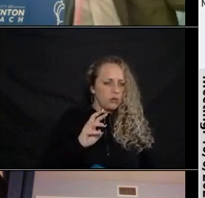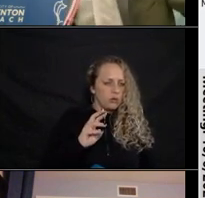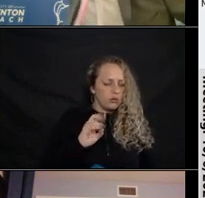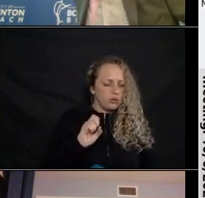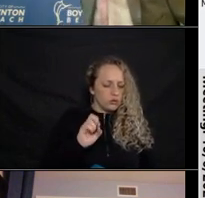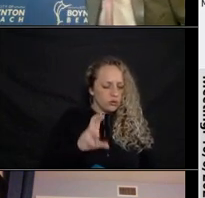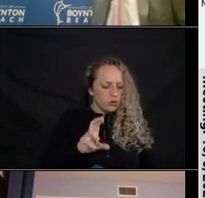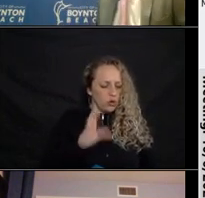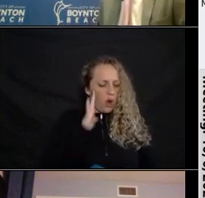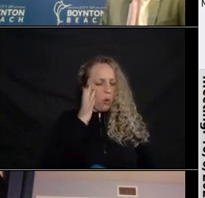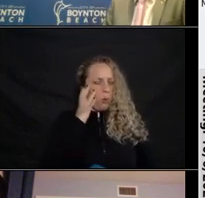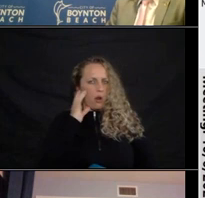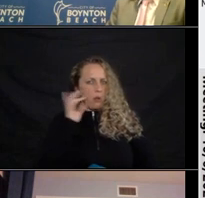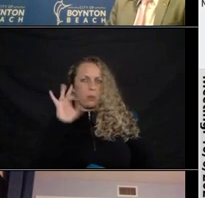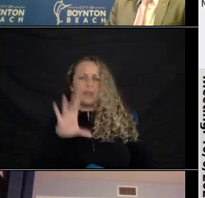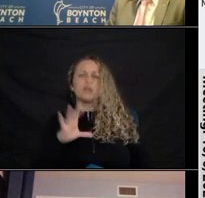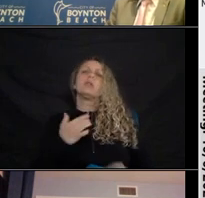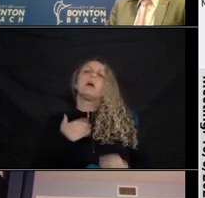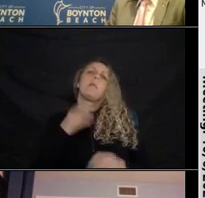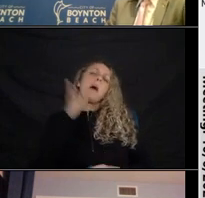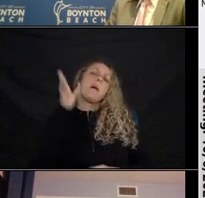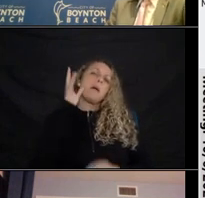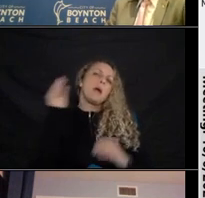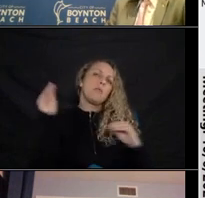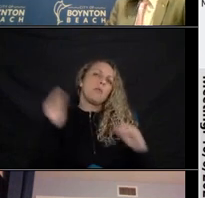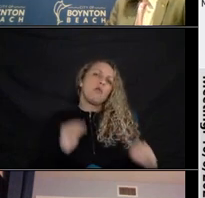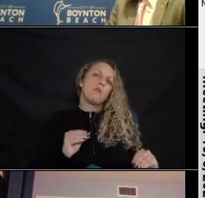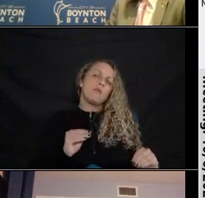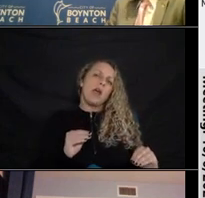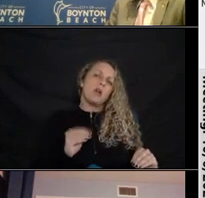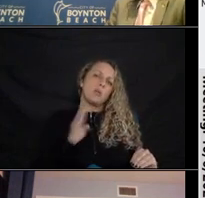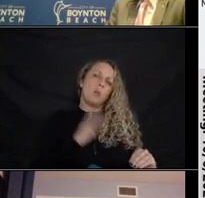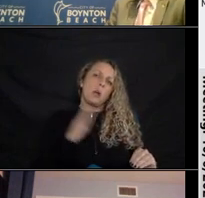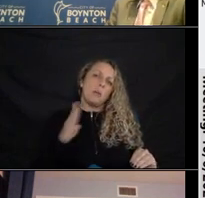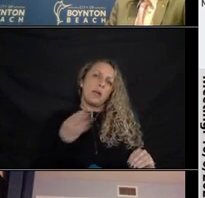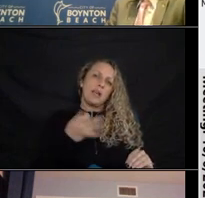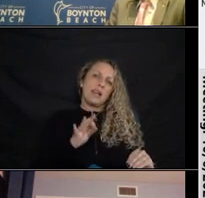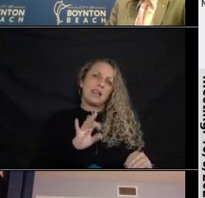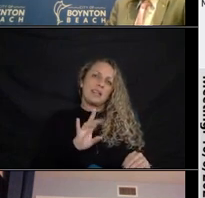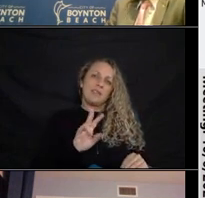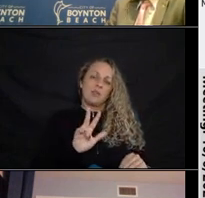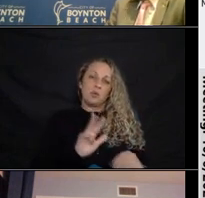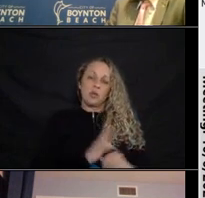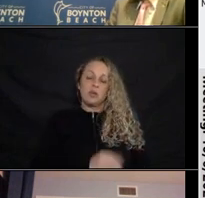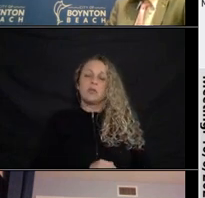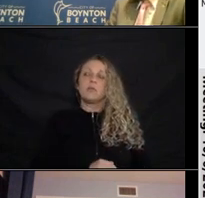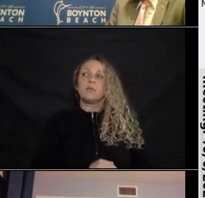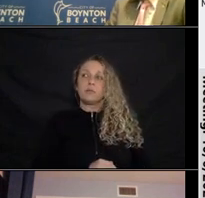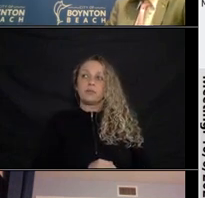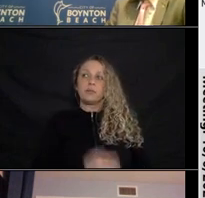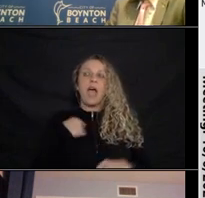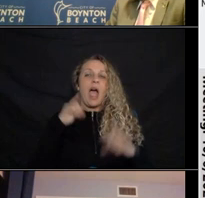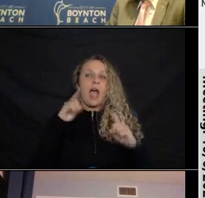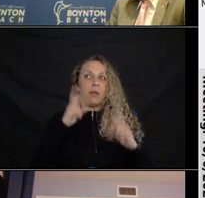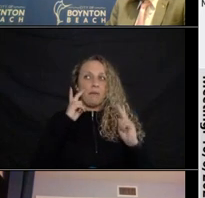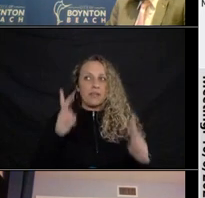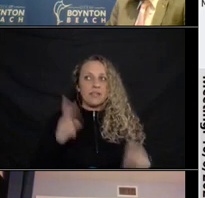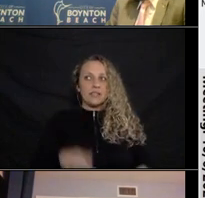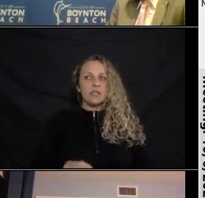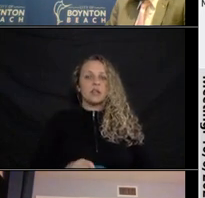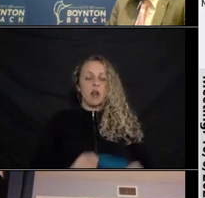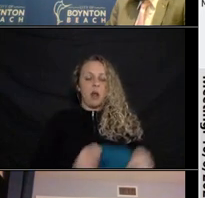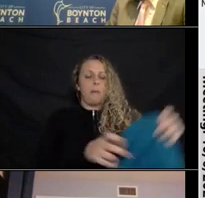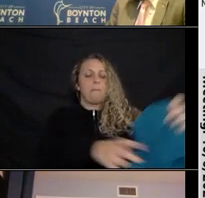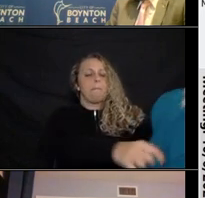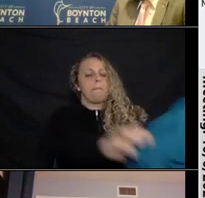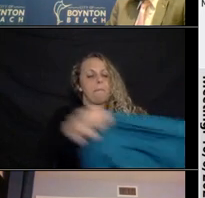my two cents. My parents moved down to Boynton Beach in 1973. I came down and visited.